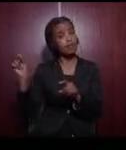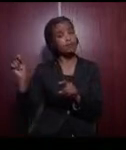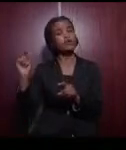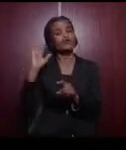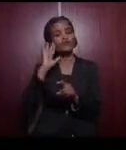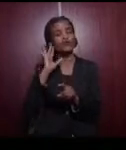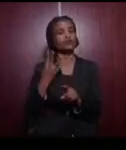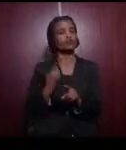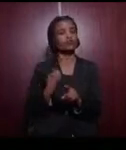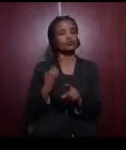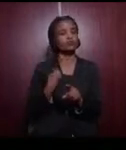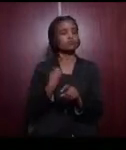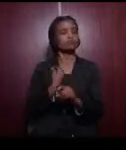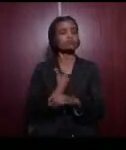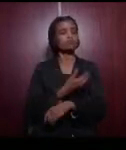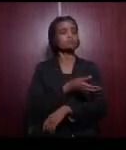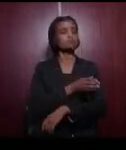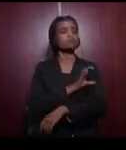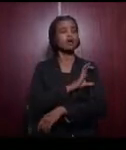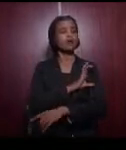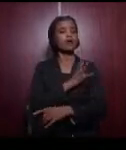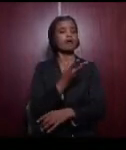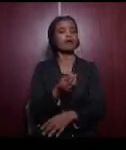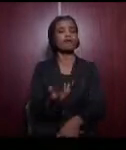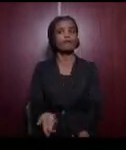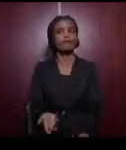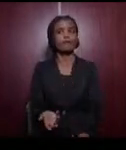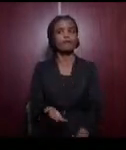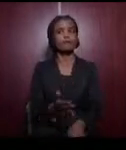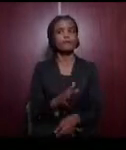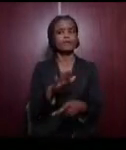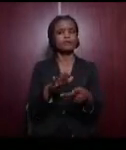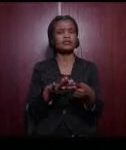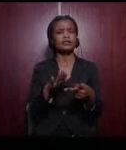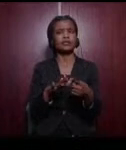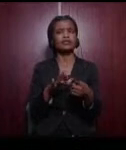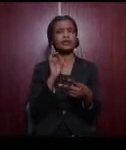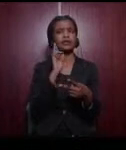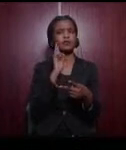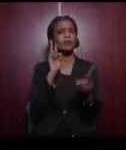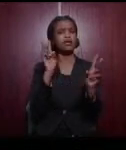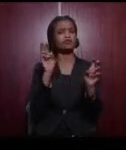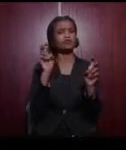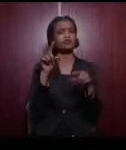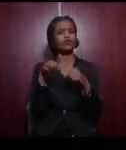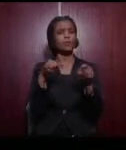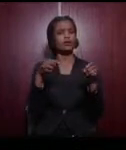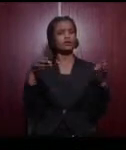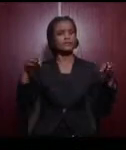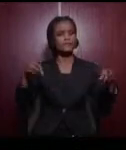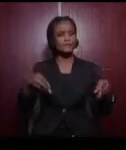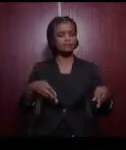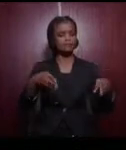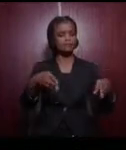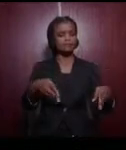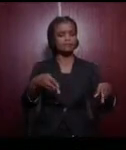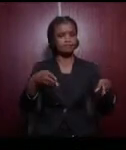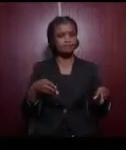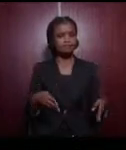thing, as Abut Nabuaka, Tabasama Bika, and other stuff, I have a serious problem. We